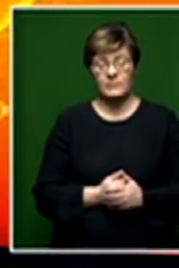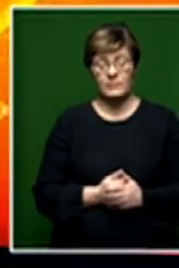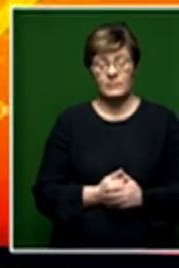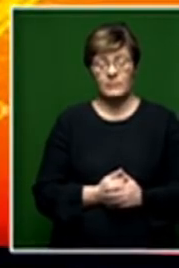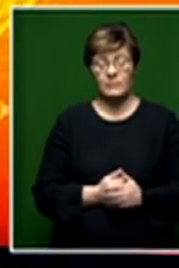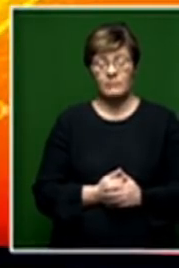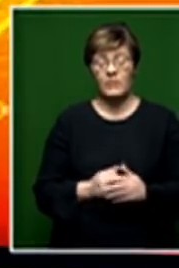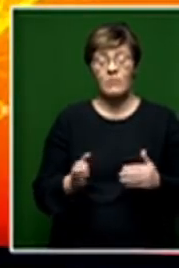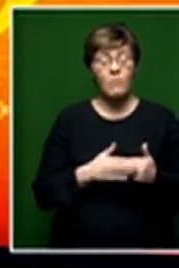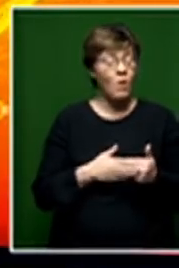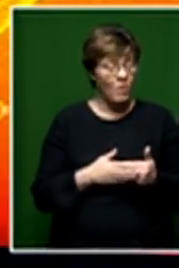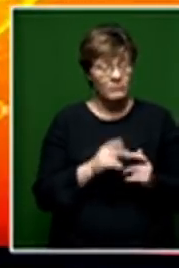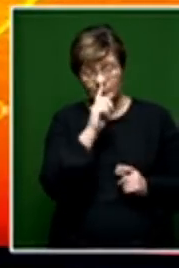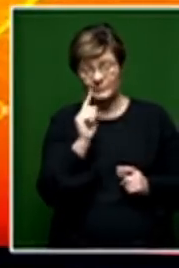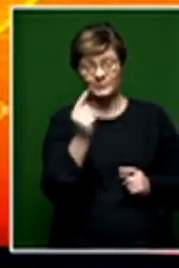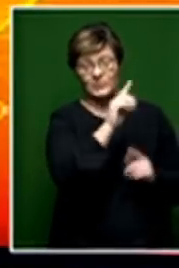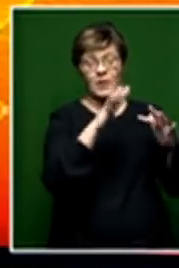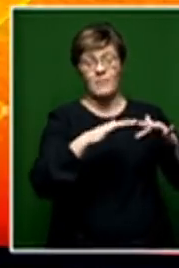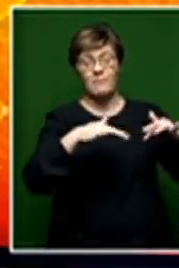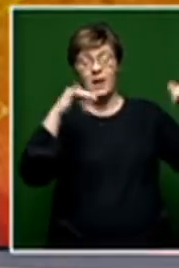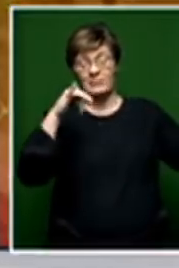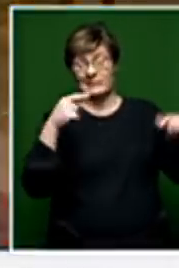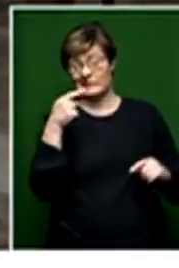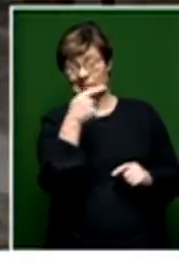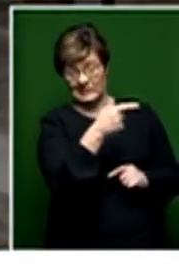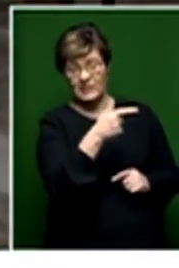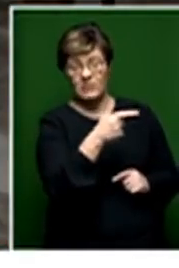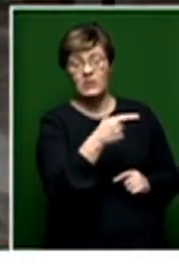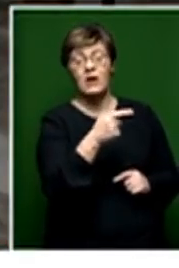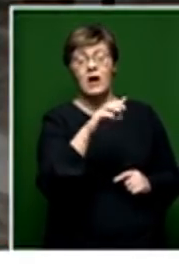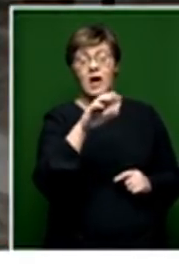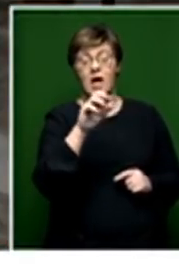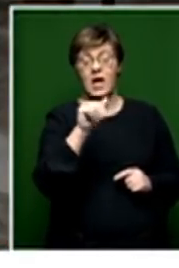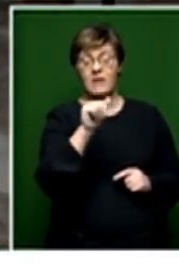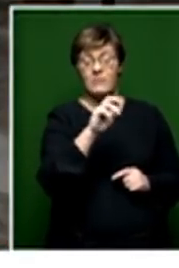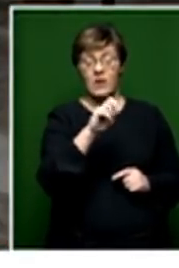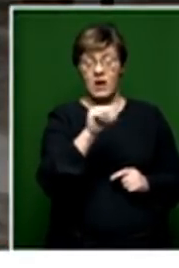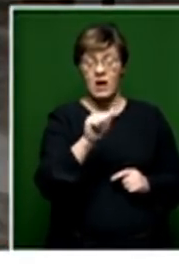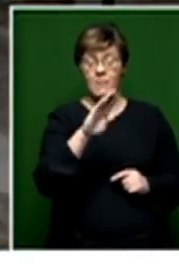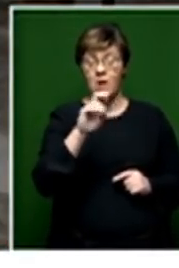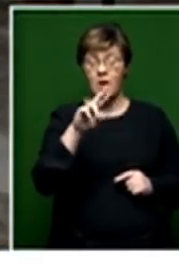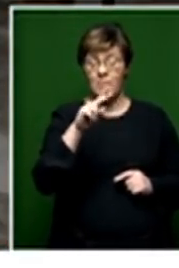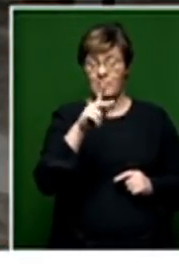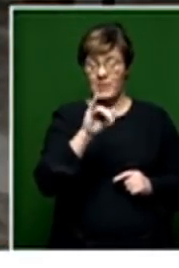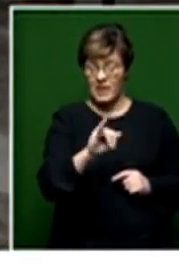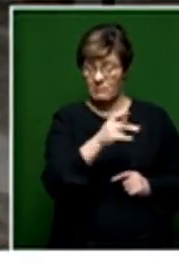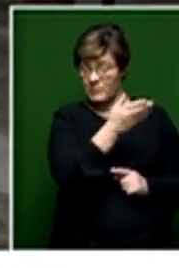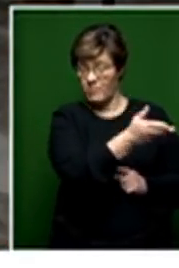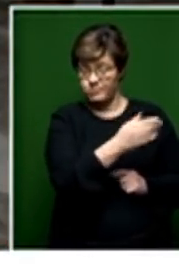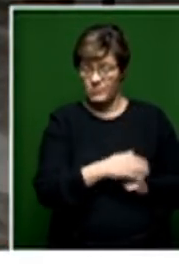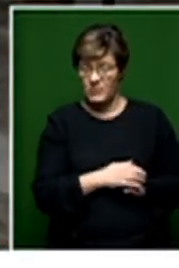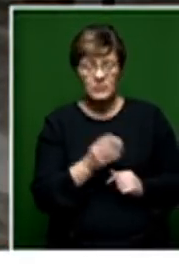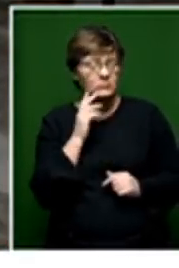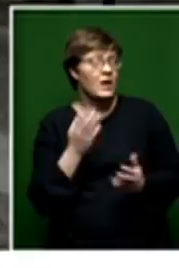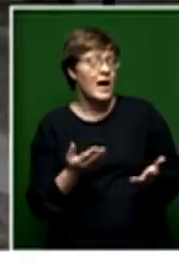And for more on this now, we cross to the parliamentary precinct where our reporter Abra Barbier is, just to give us a sense of what to